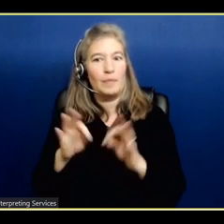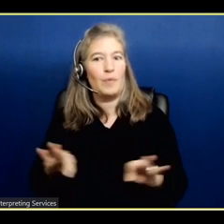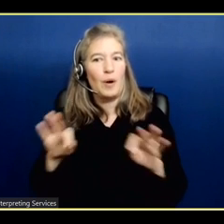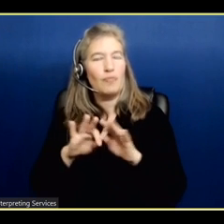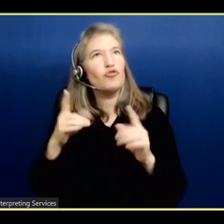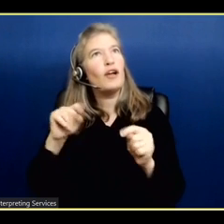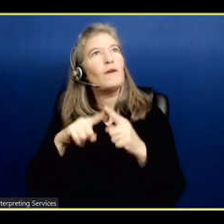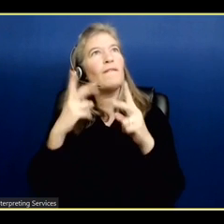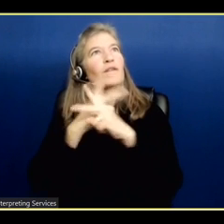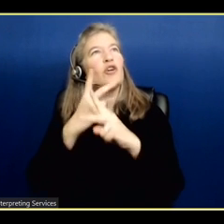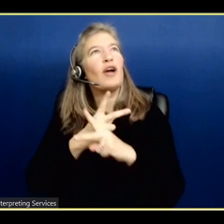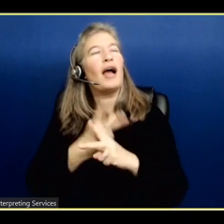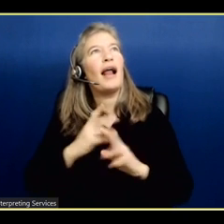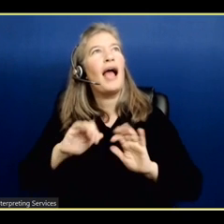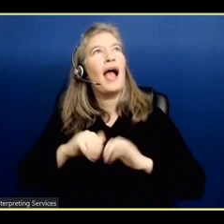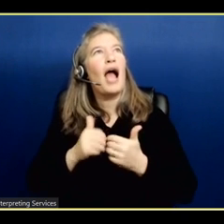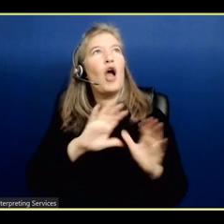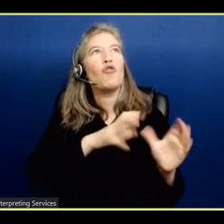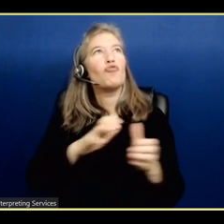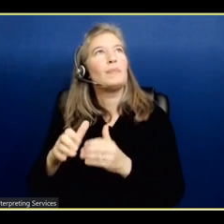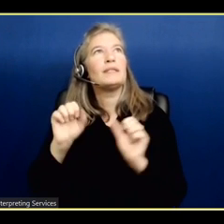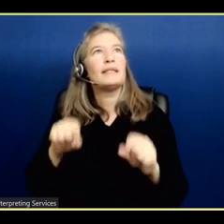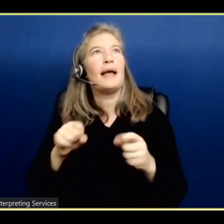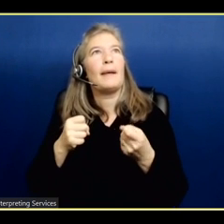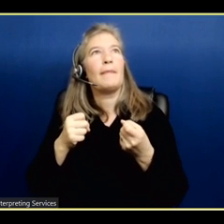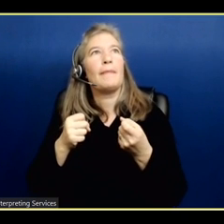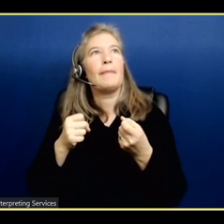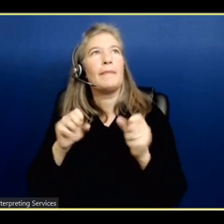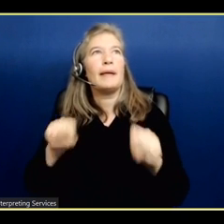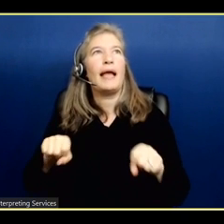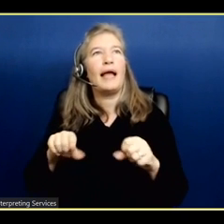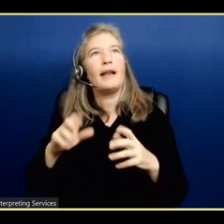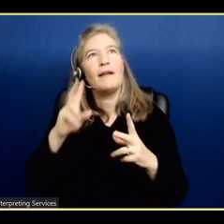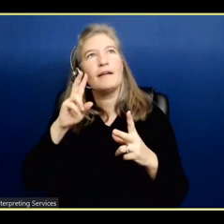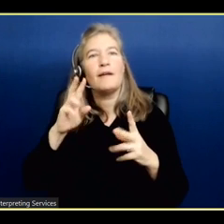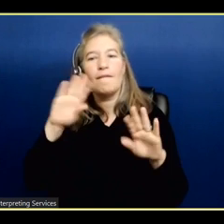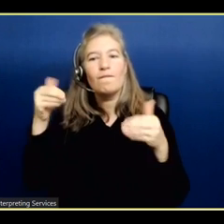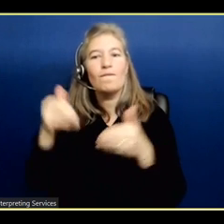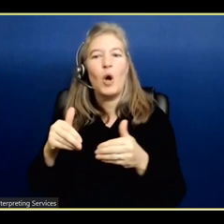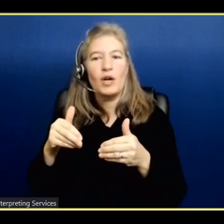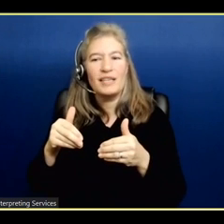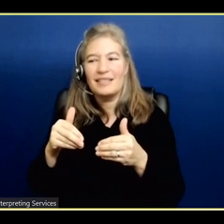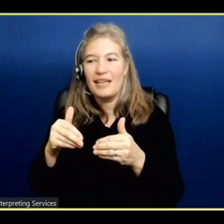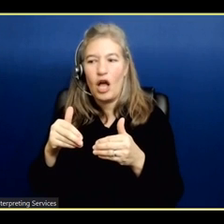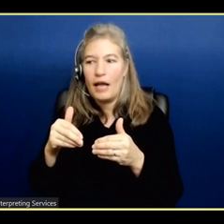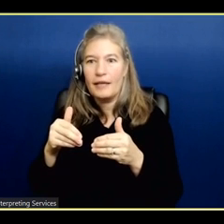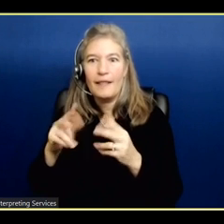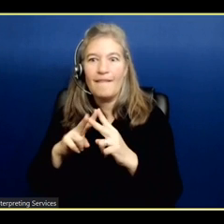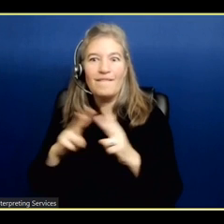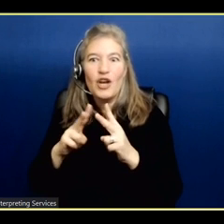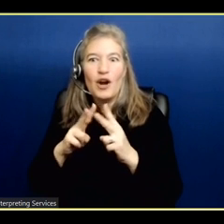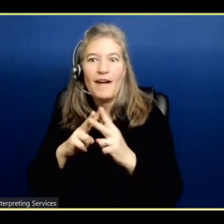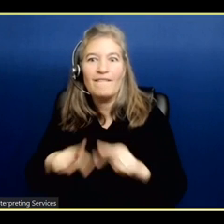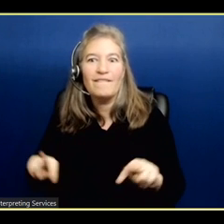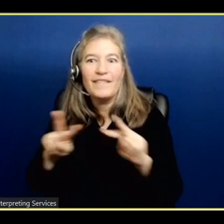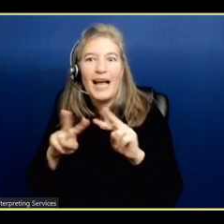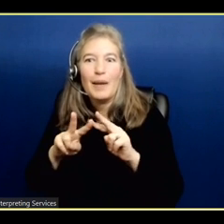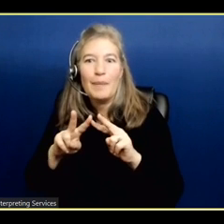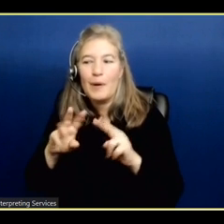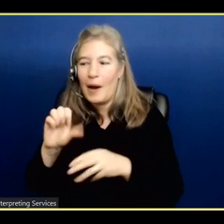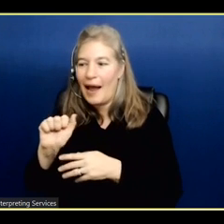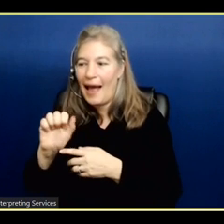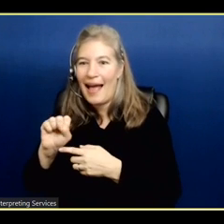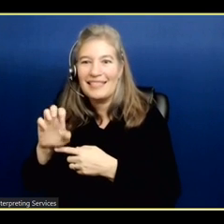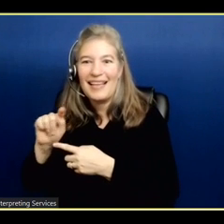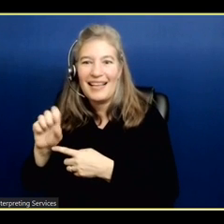Fund, and our applications were already in the middle of our funding cycle, which is two phases. And even if we believed it was an